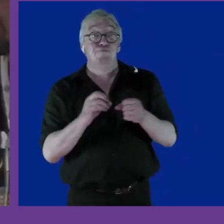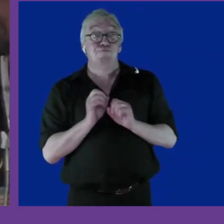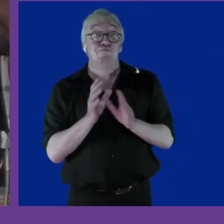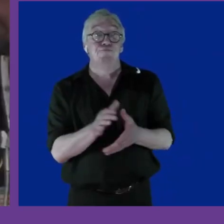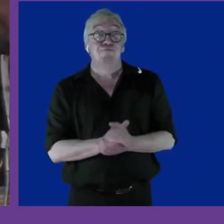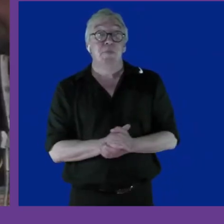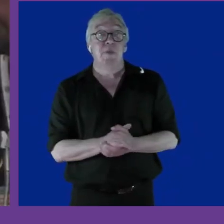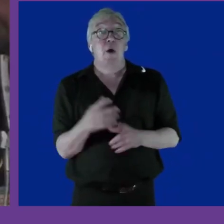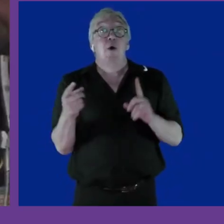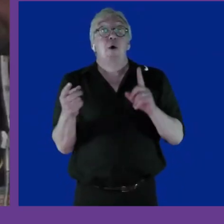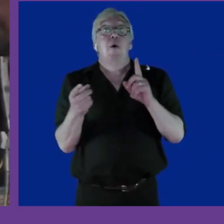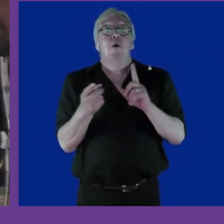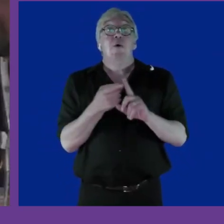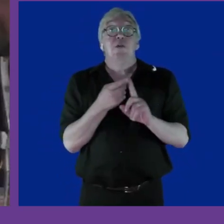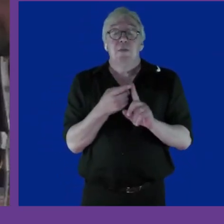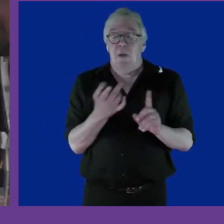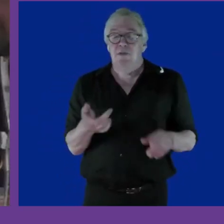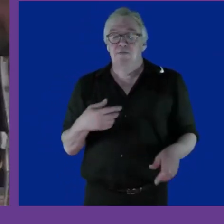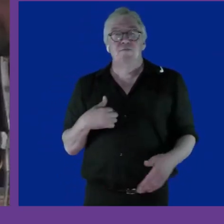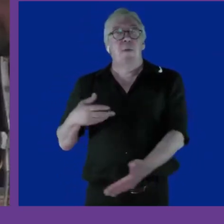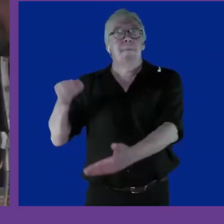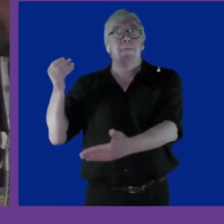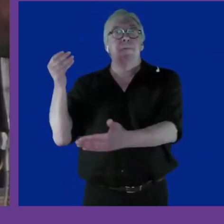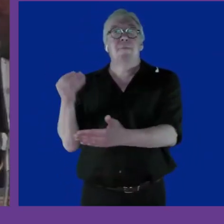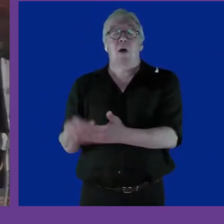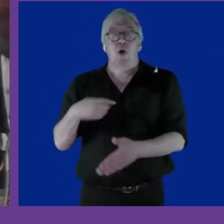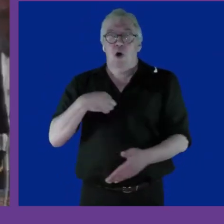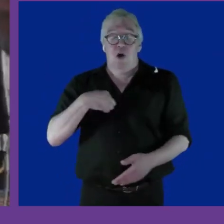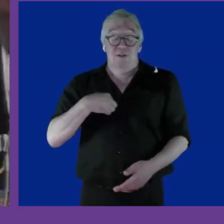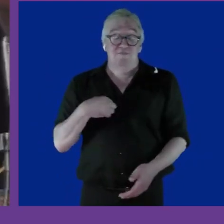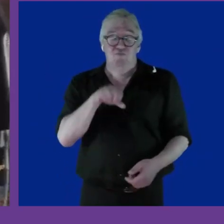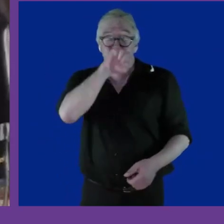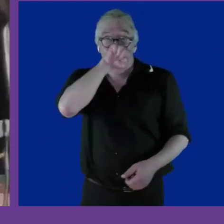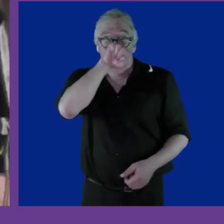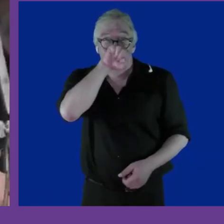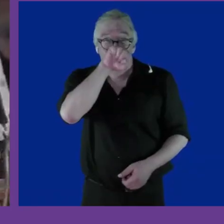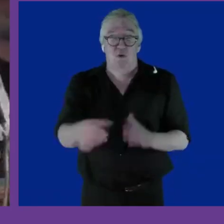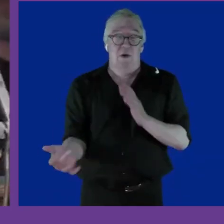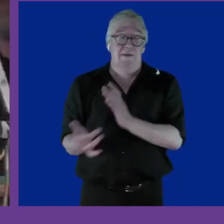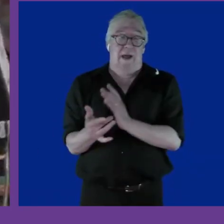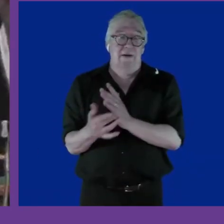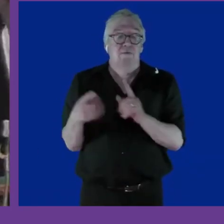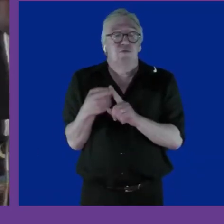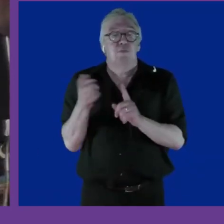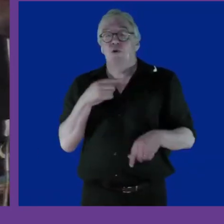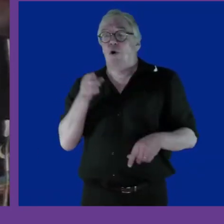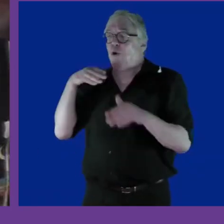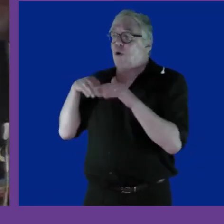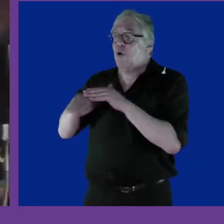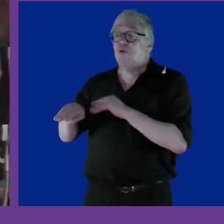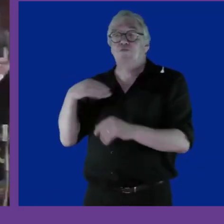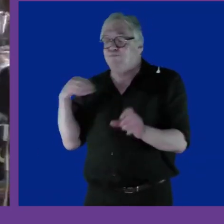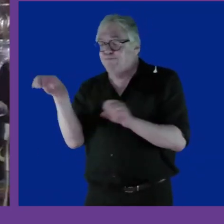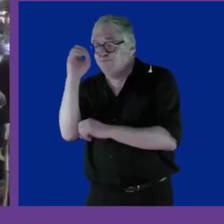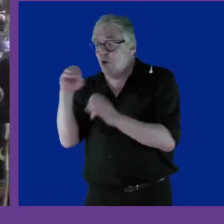sometimes end up impulse buying some technology gadgets because I'm a tech nerd, and I ended up Googling